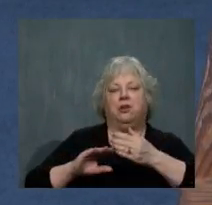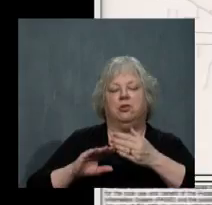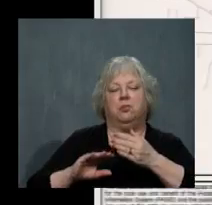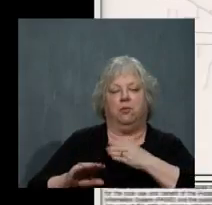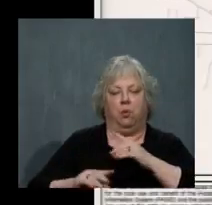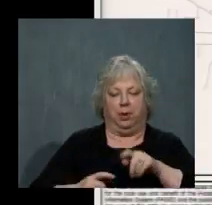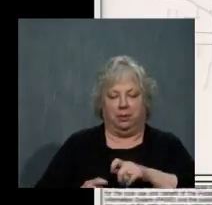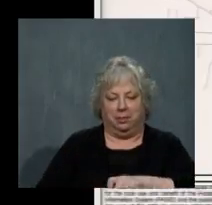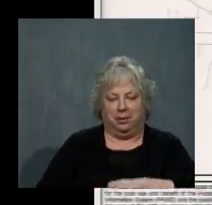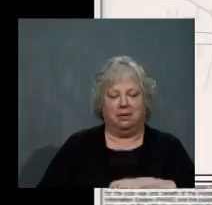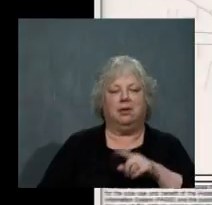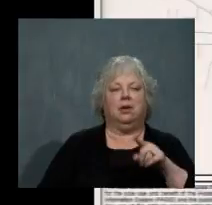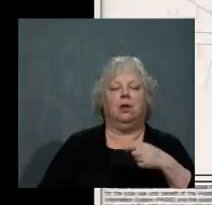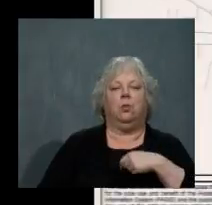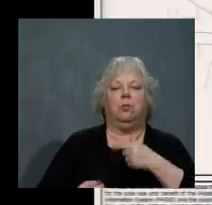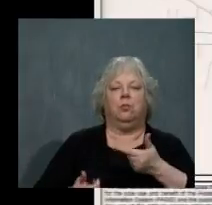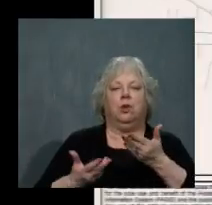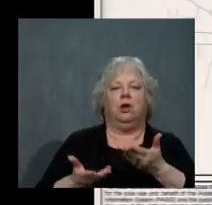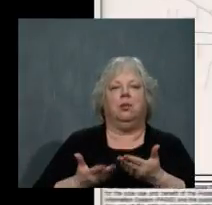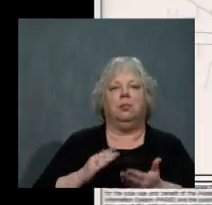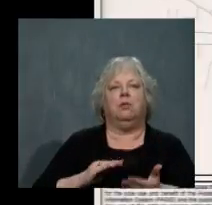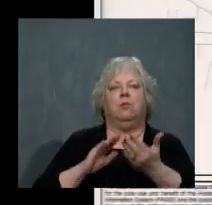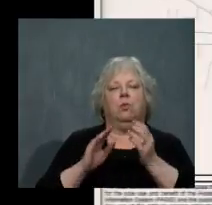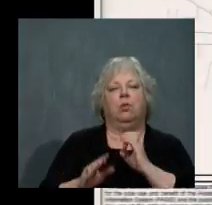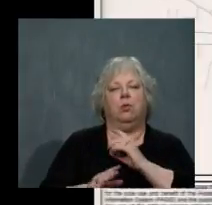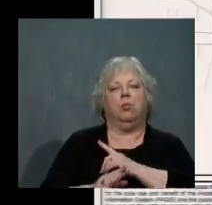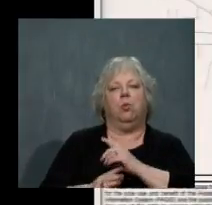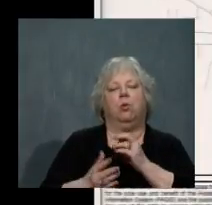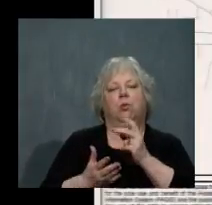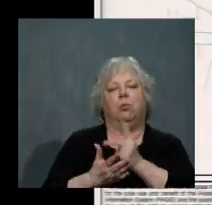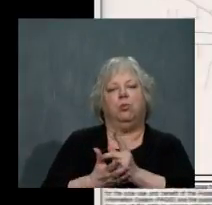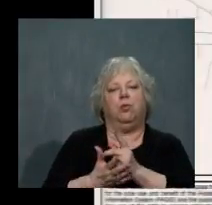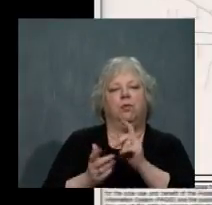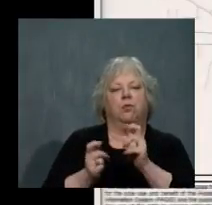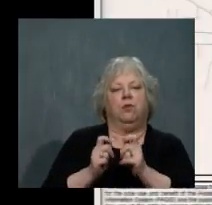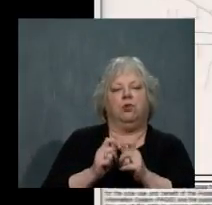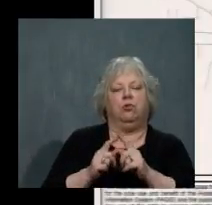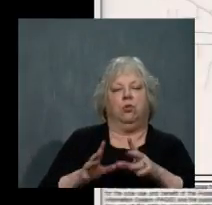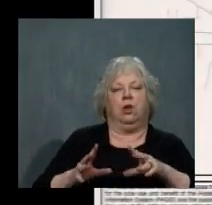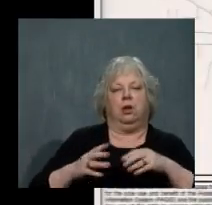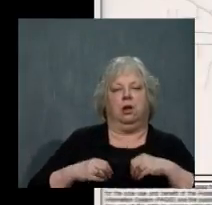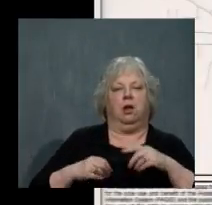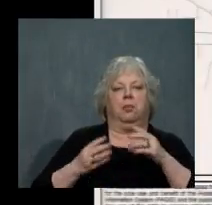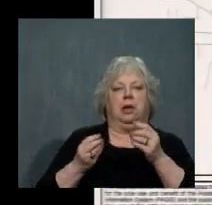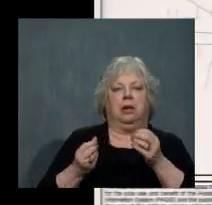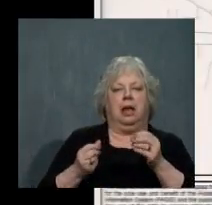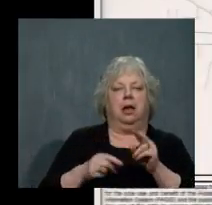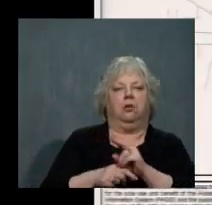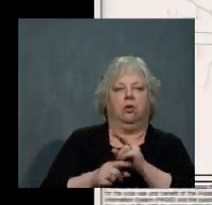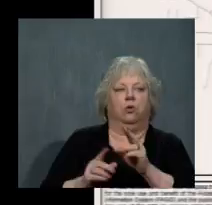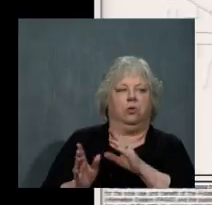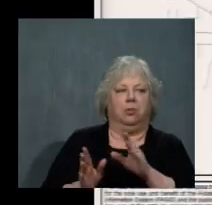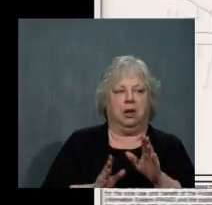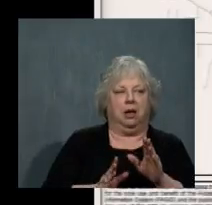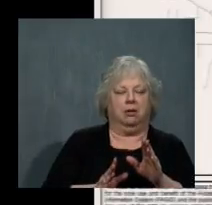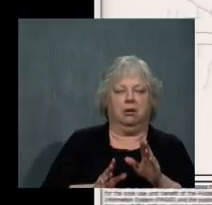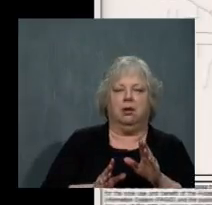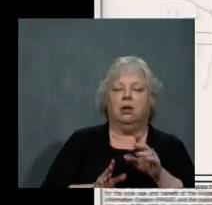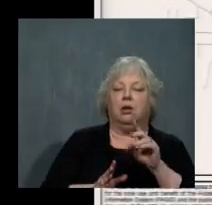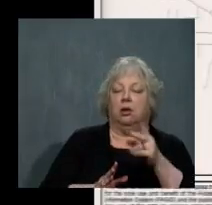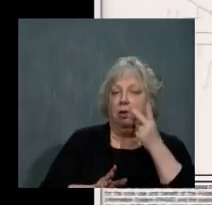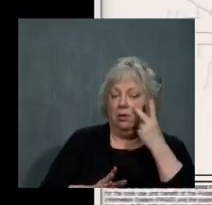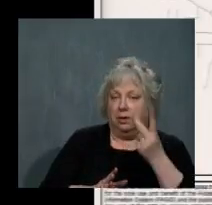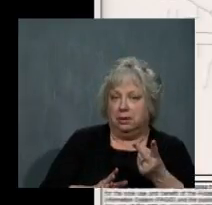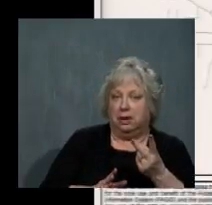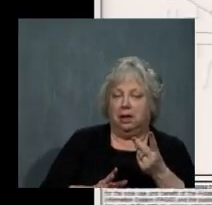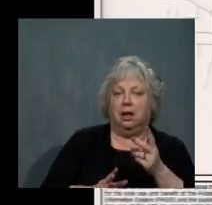We're bringing this before the board to approve the revisions to the adopted land use plan. The area presented in front of you